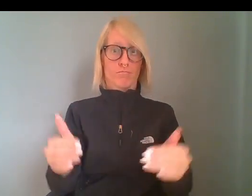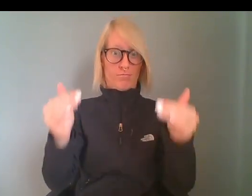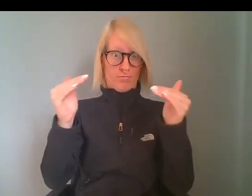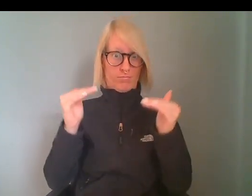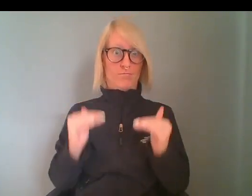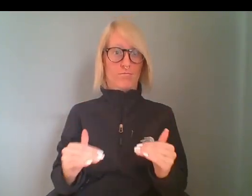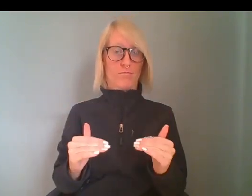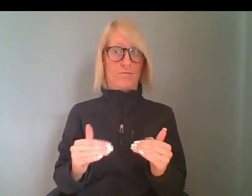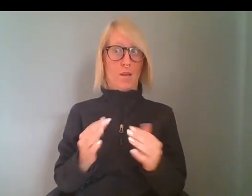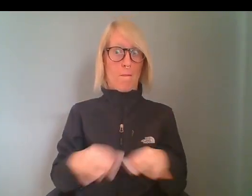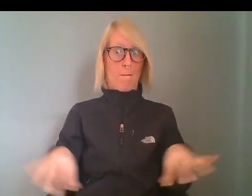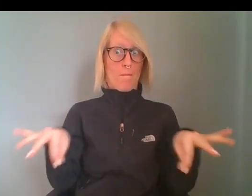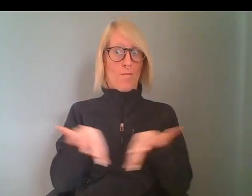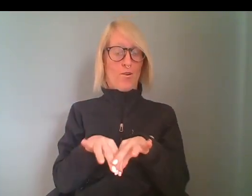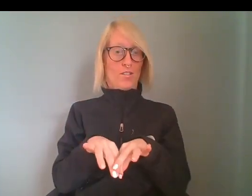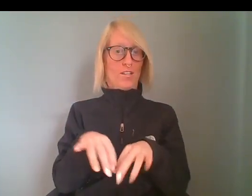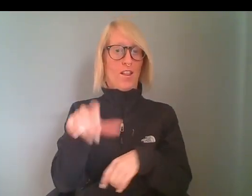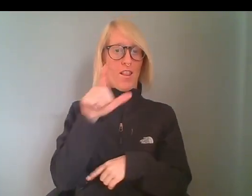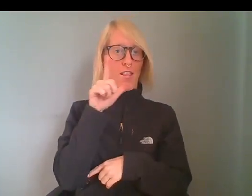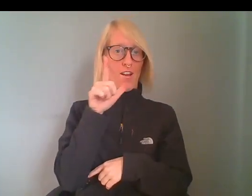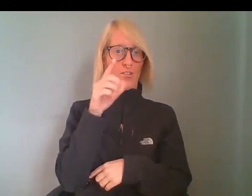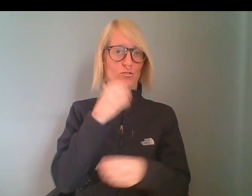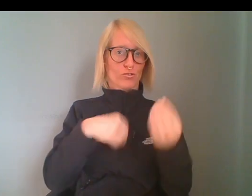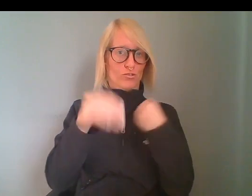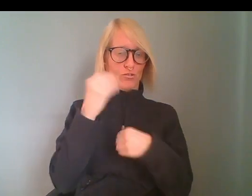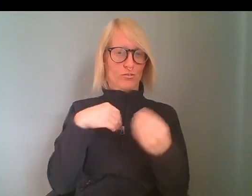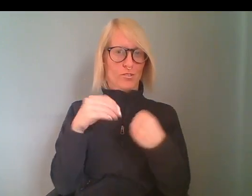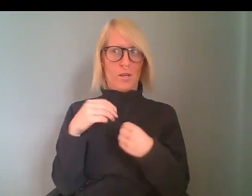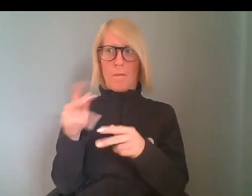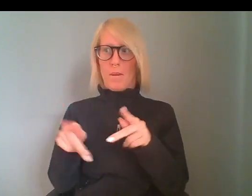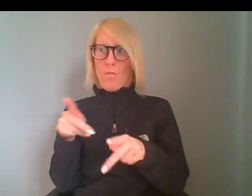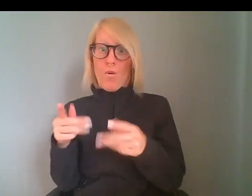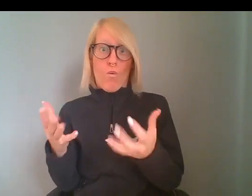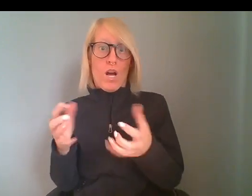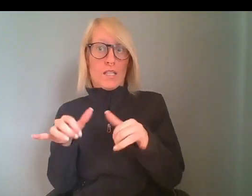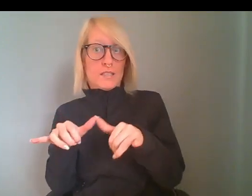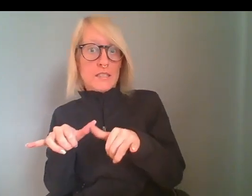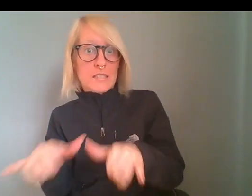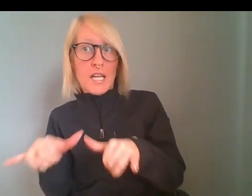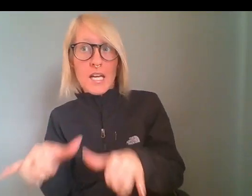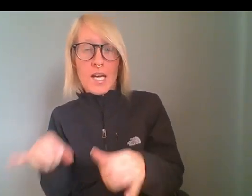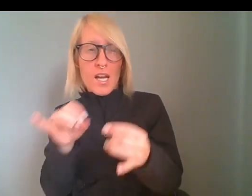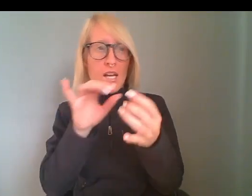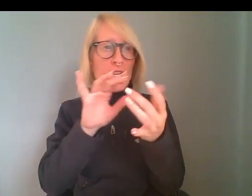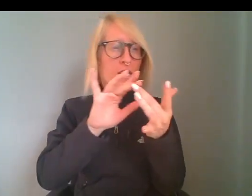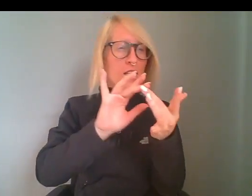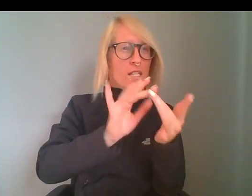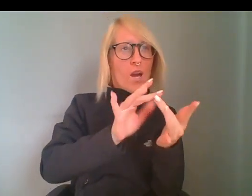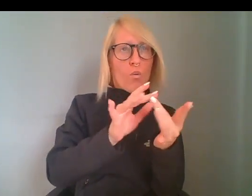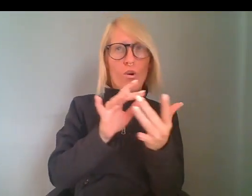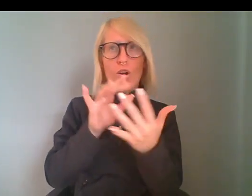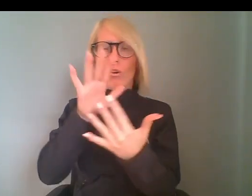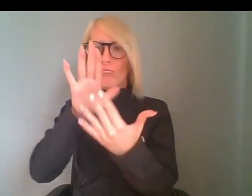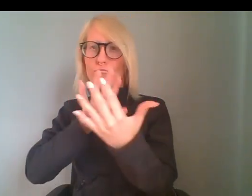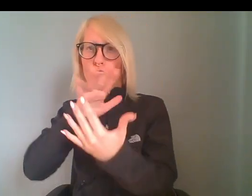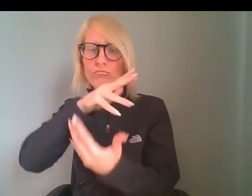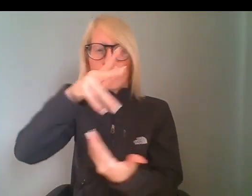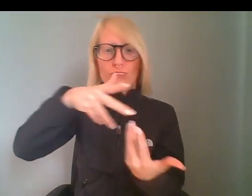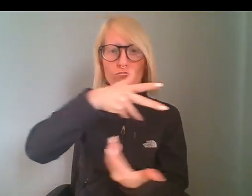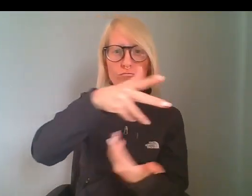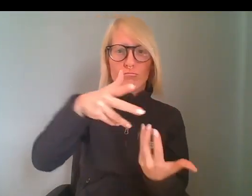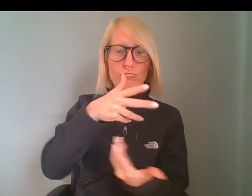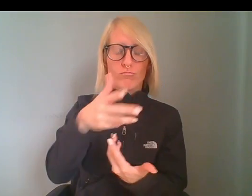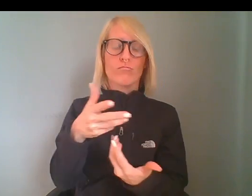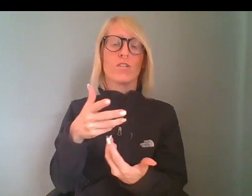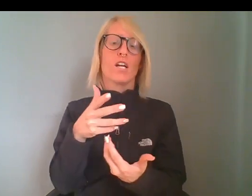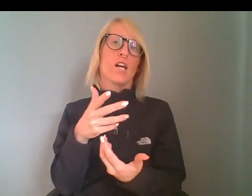then for those who stay, just networking, if there's other questions. And again, I encourage you, if you don't have a question for me today